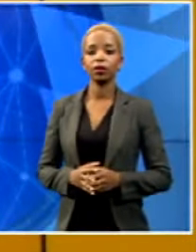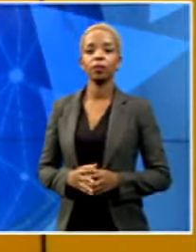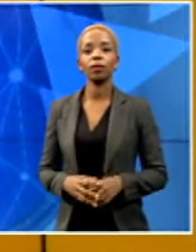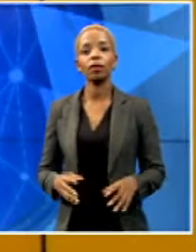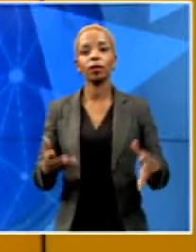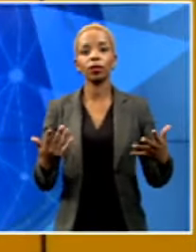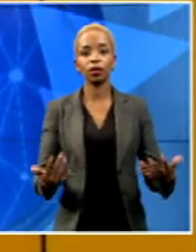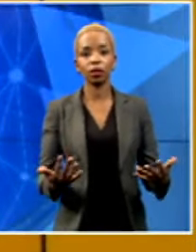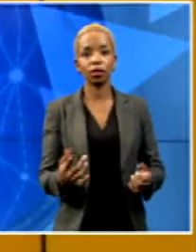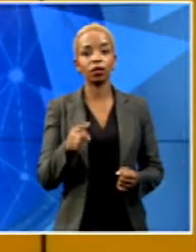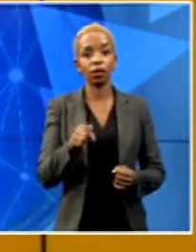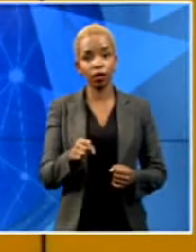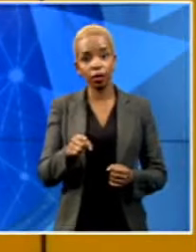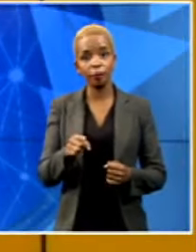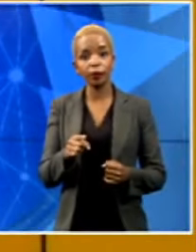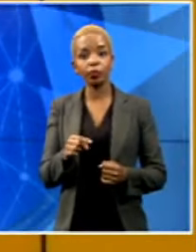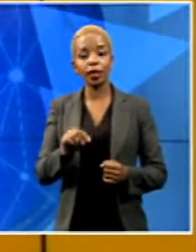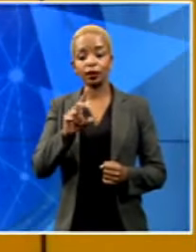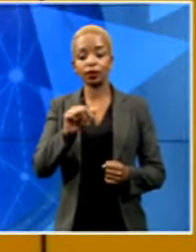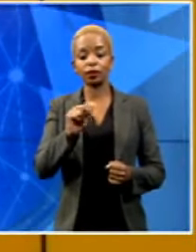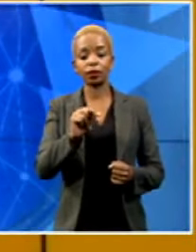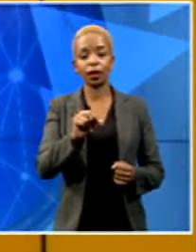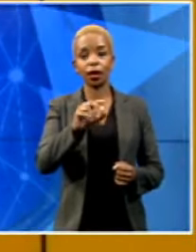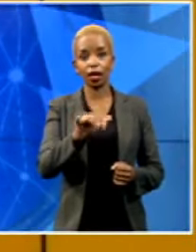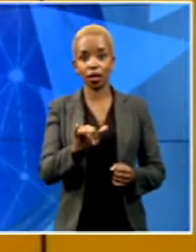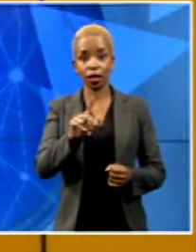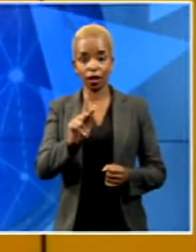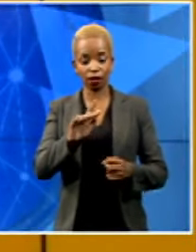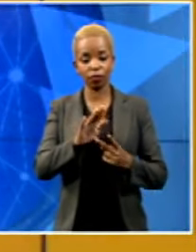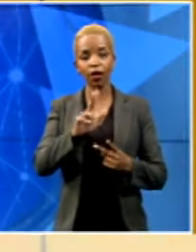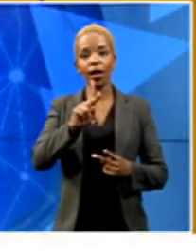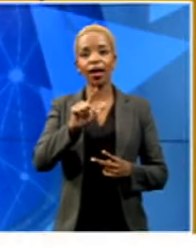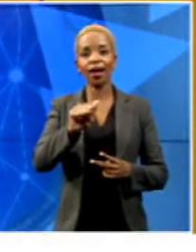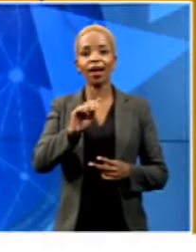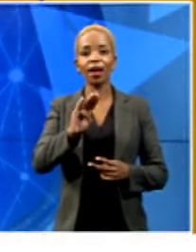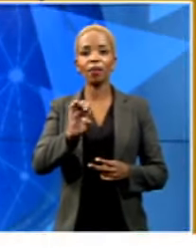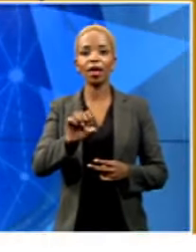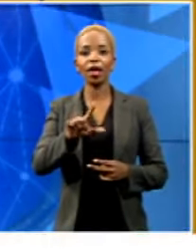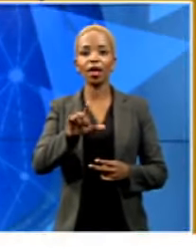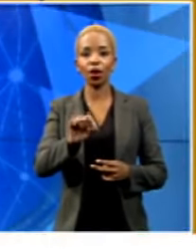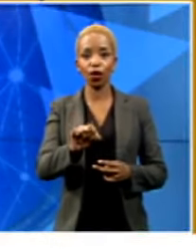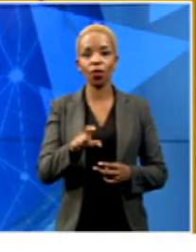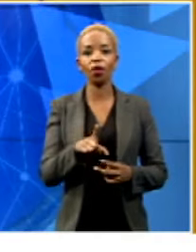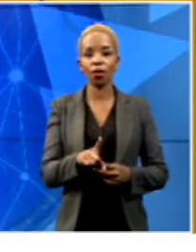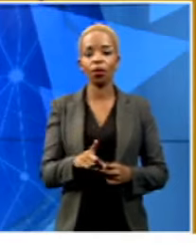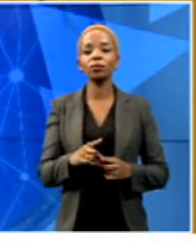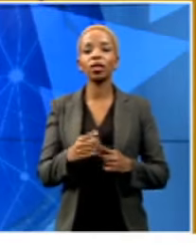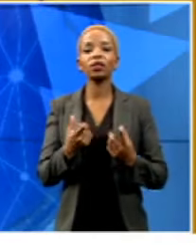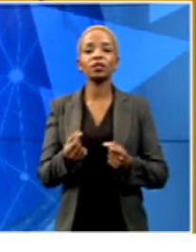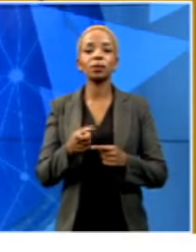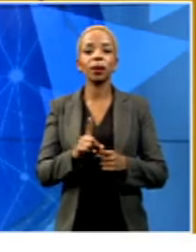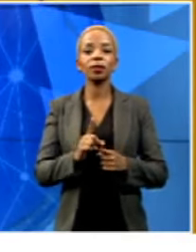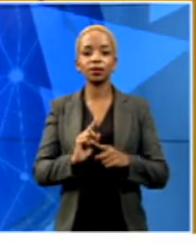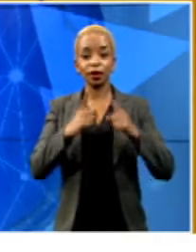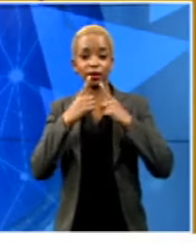Now, Shout co-founders Danny K and Kabelo have created another emergency shout-out. And this time, it's for ordinary